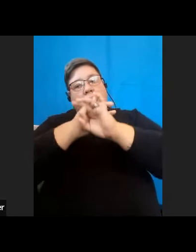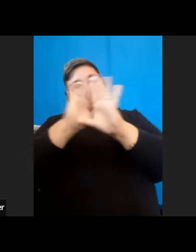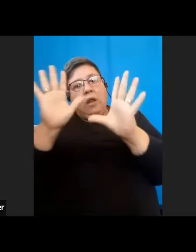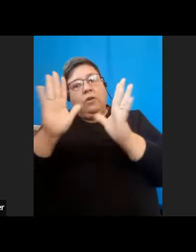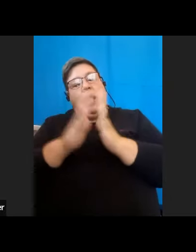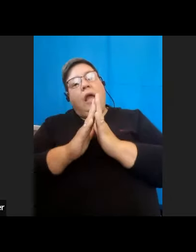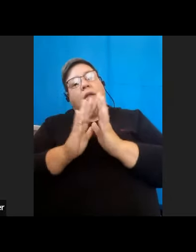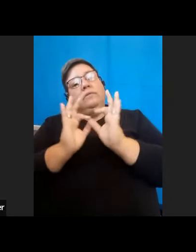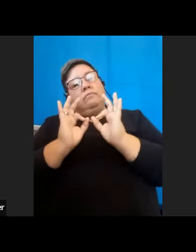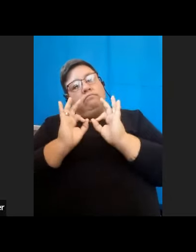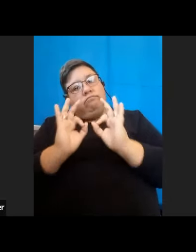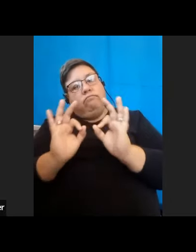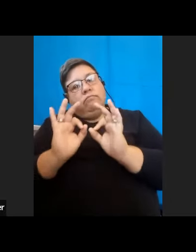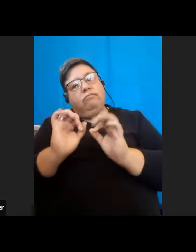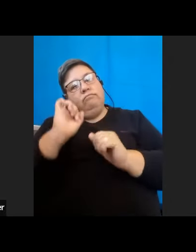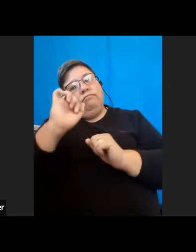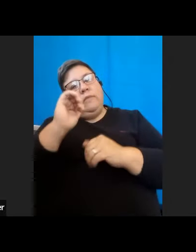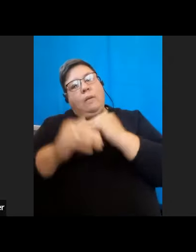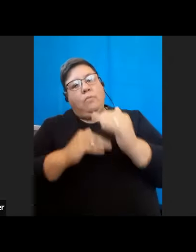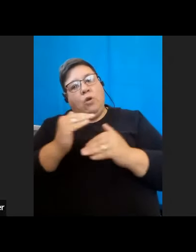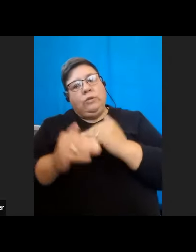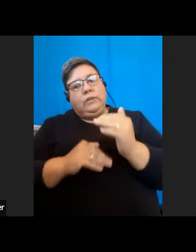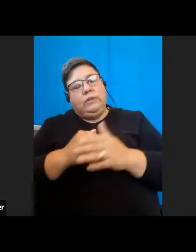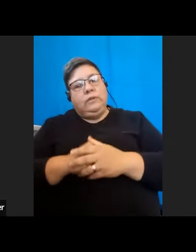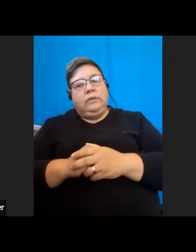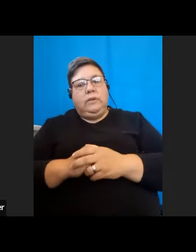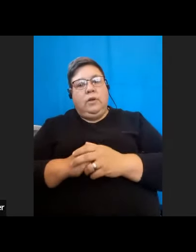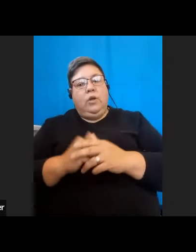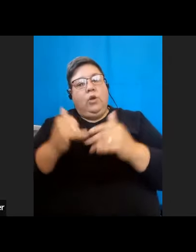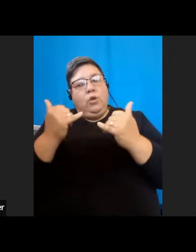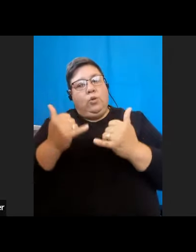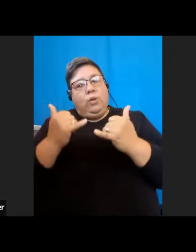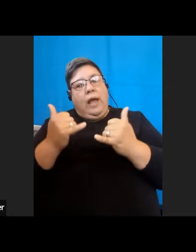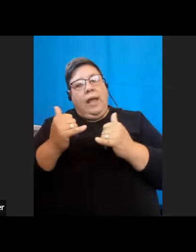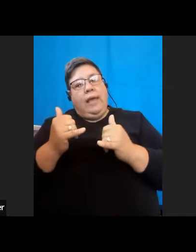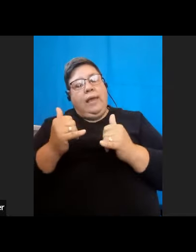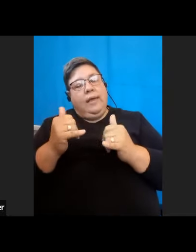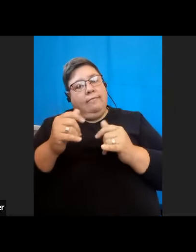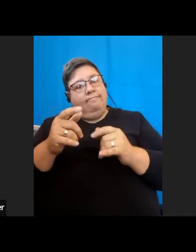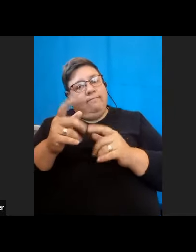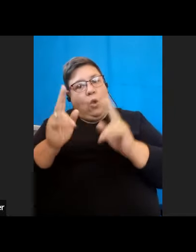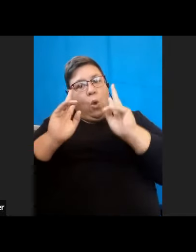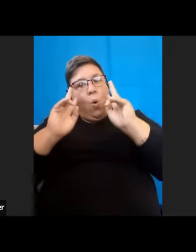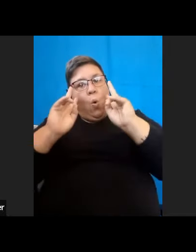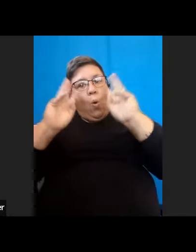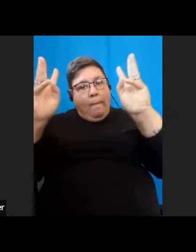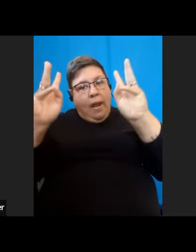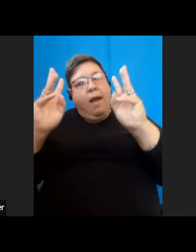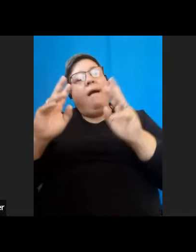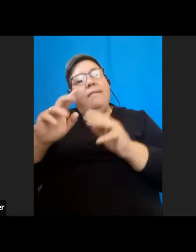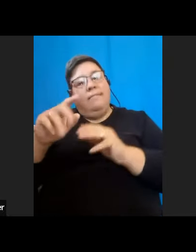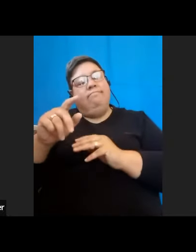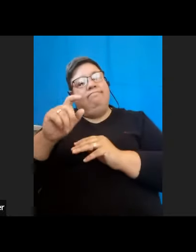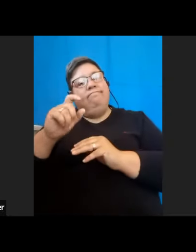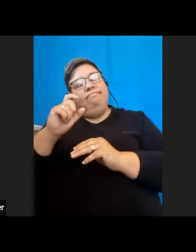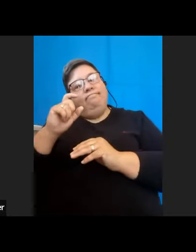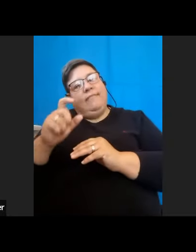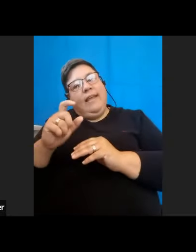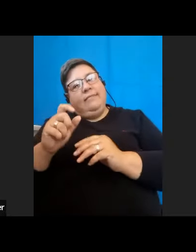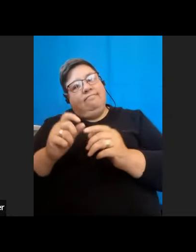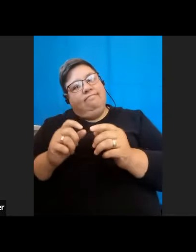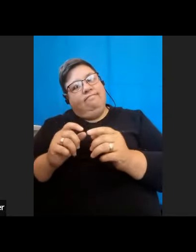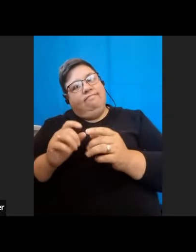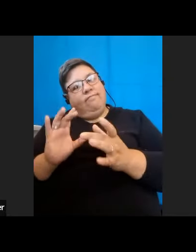around our processes and systems. And I think today's sessions has attempted to respond to this call, but we are committed